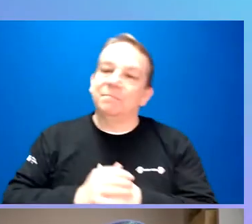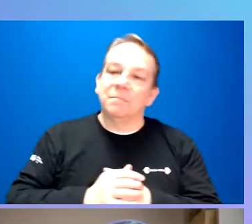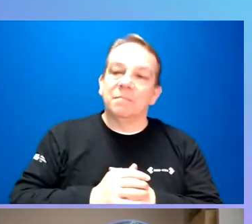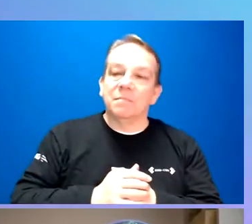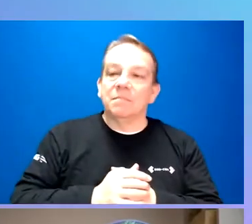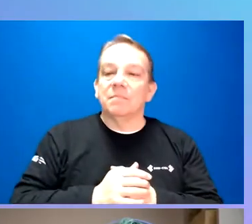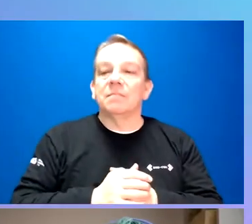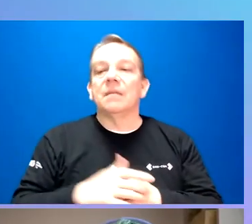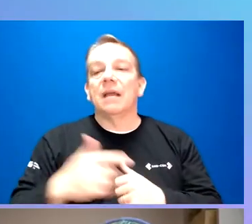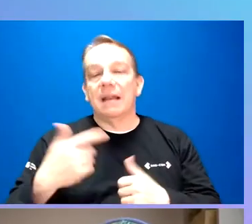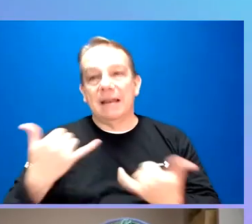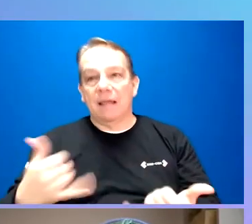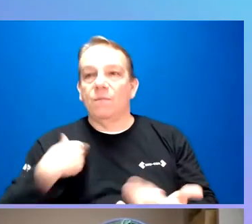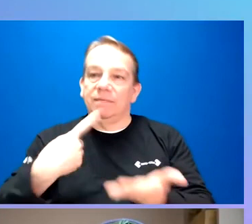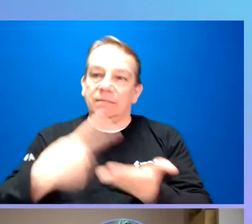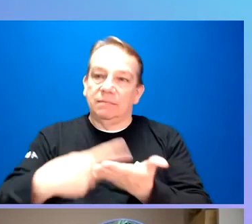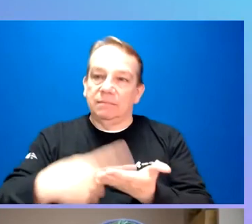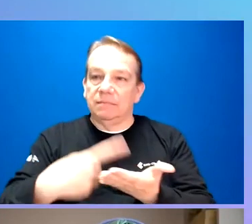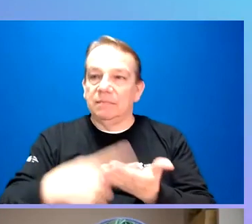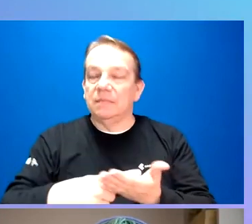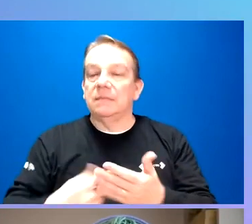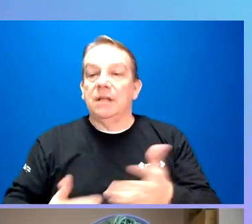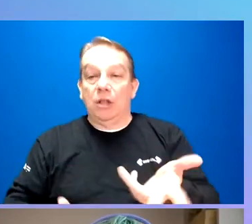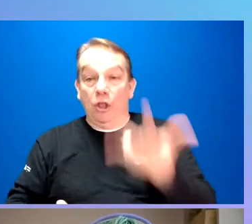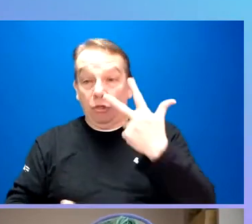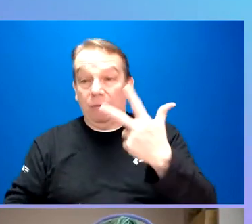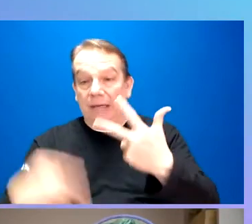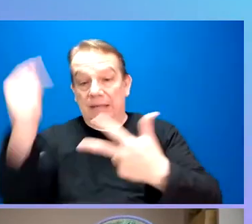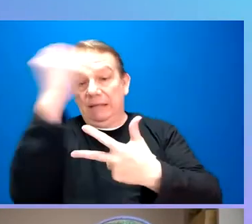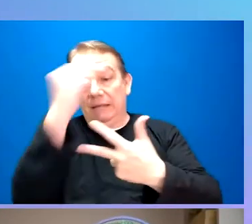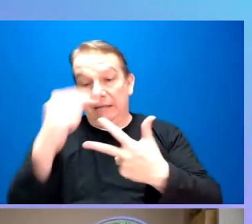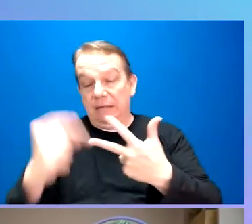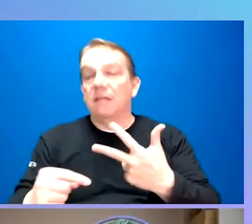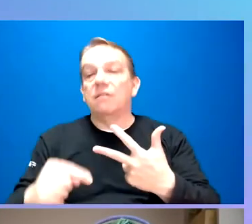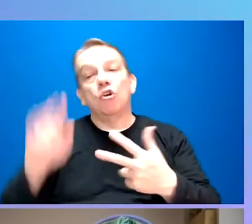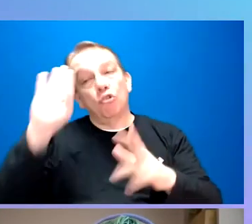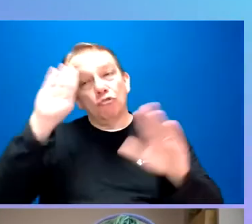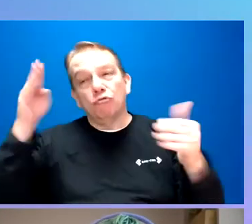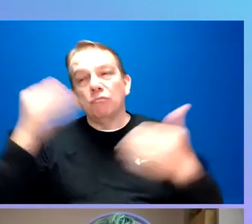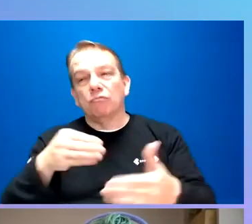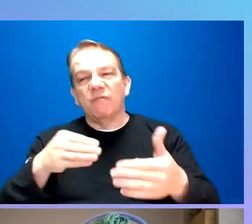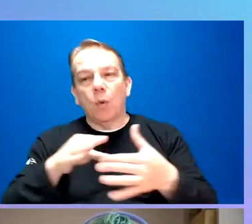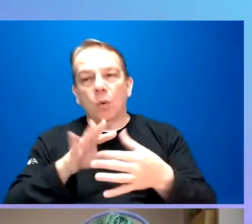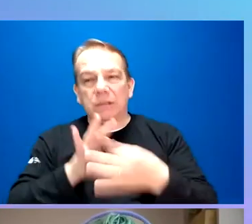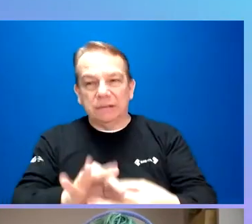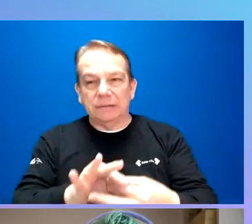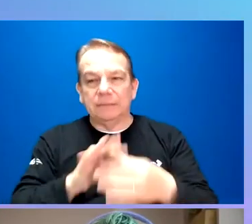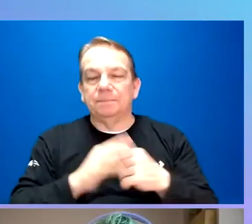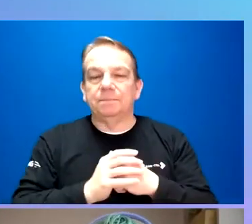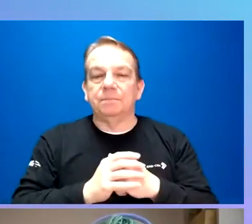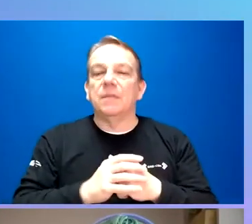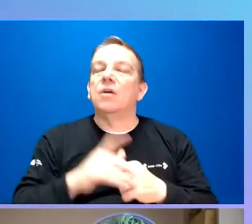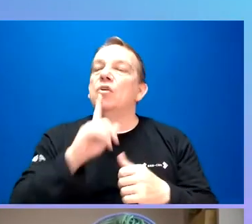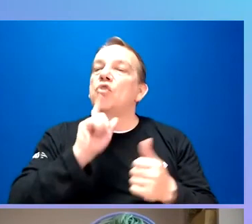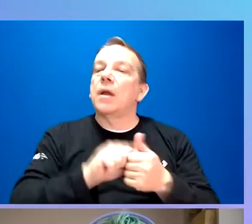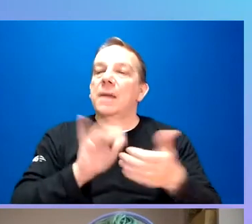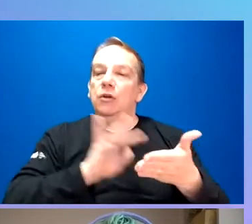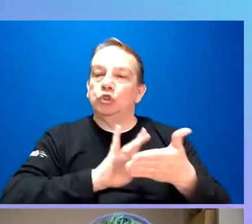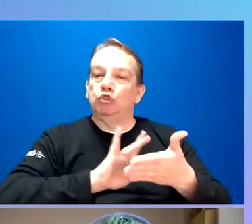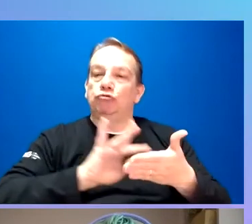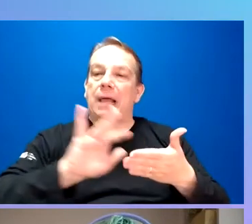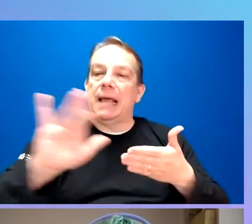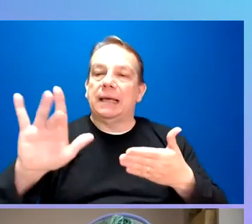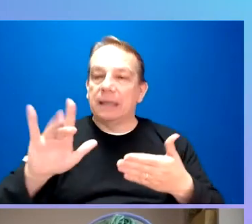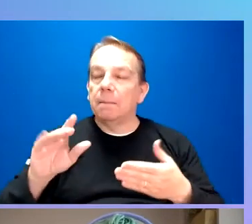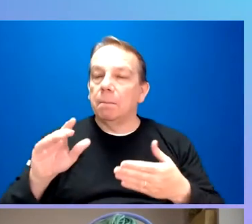two or actually three success criteria that were related to focus appearance, we'll move on and talk about dragging movements, which is another